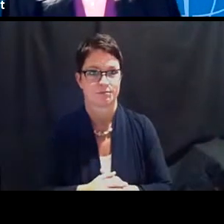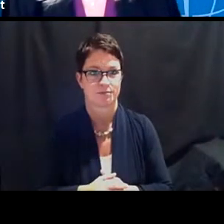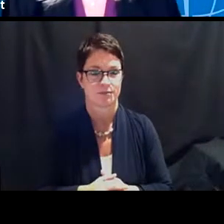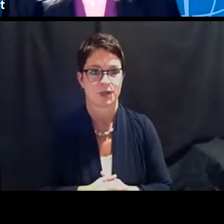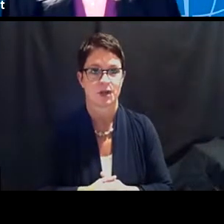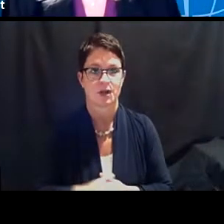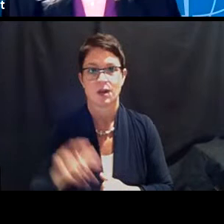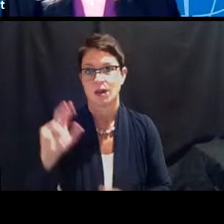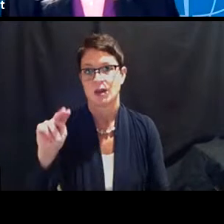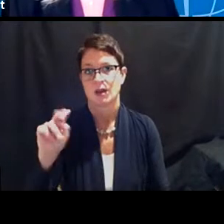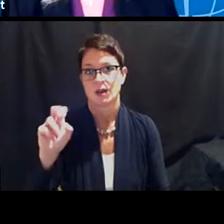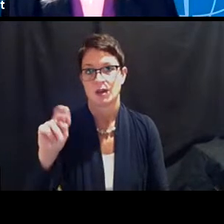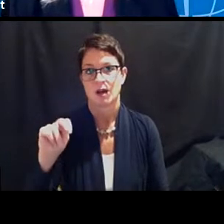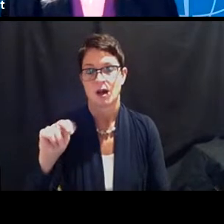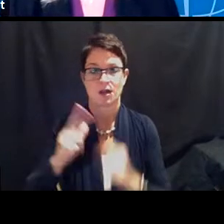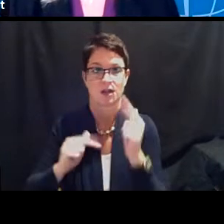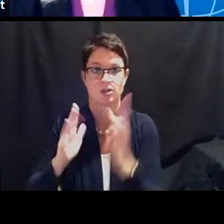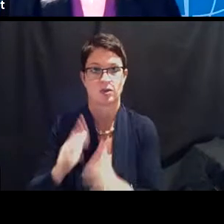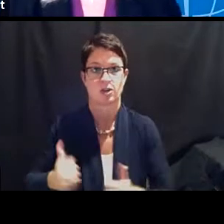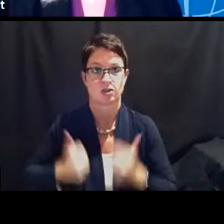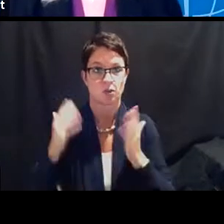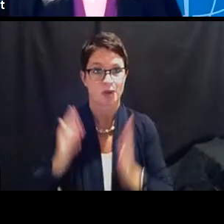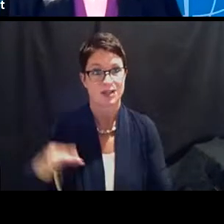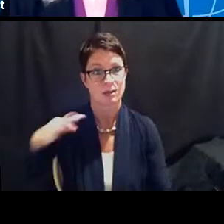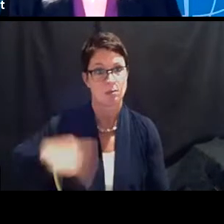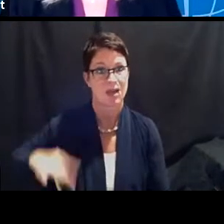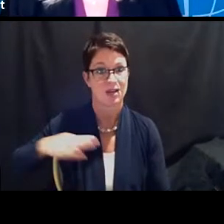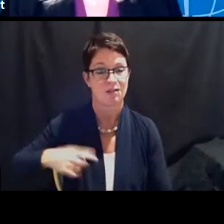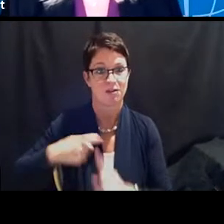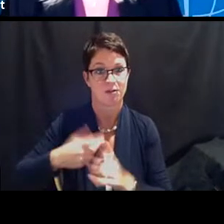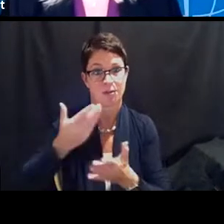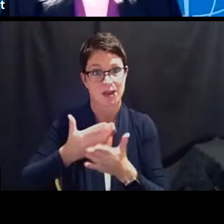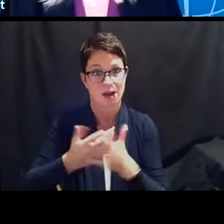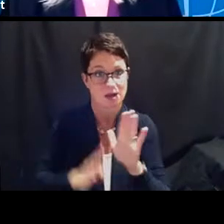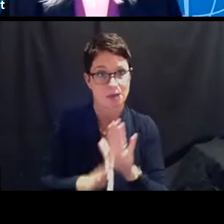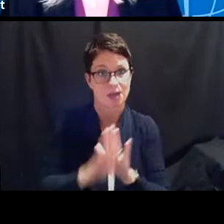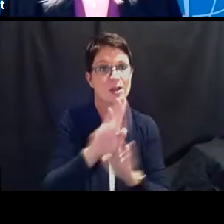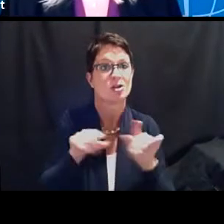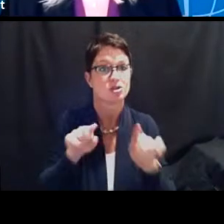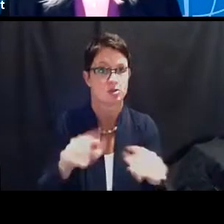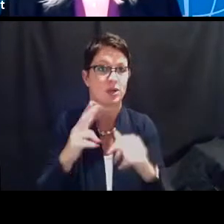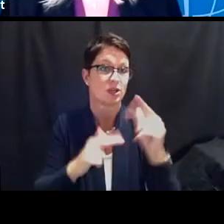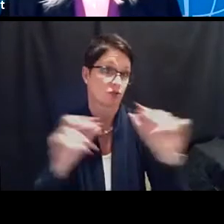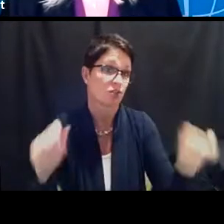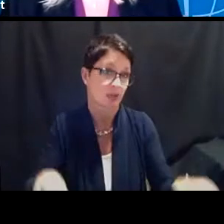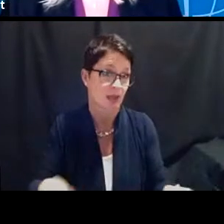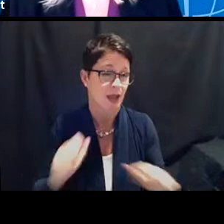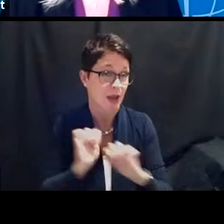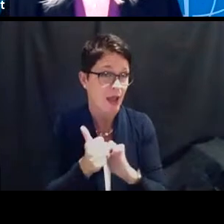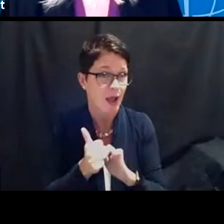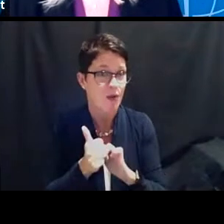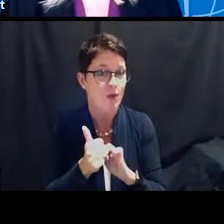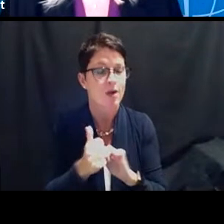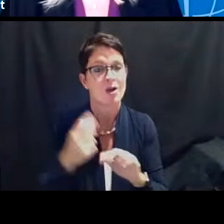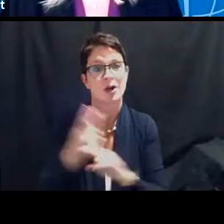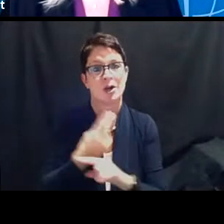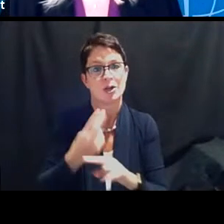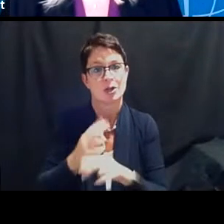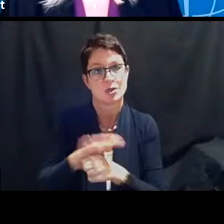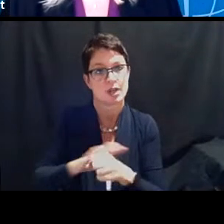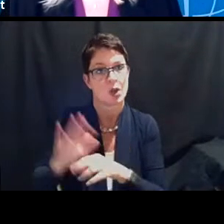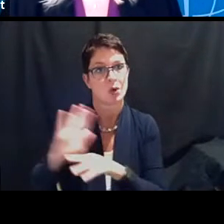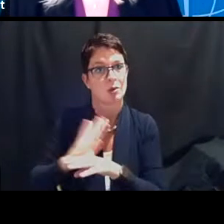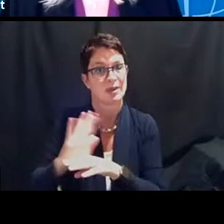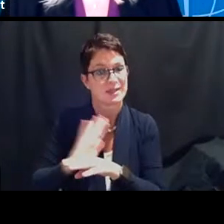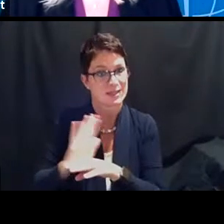the non-construction residents, they could benefit from the boost to the economy during the construction, from the use of the local